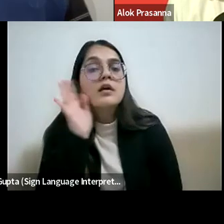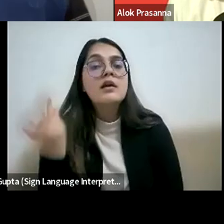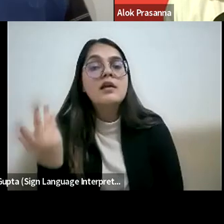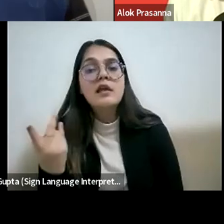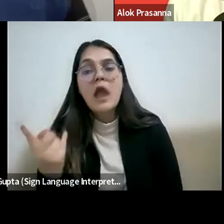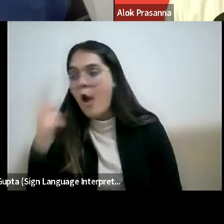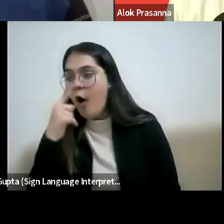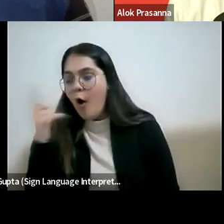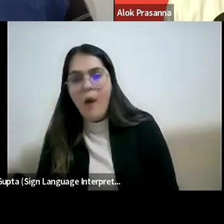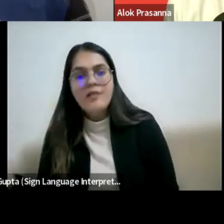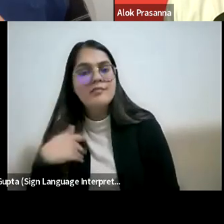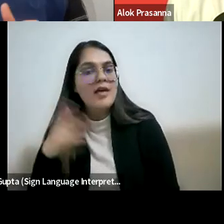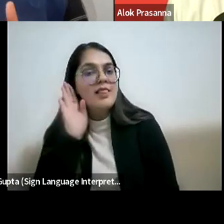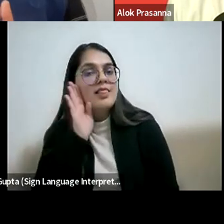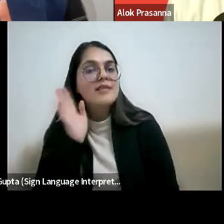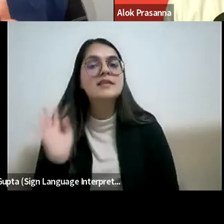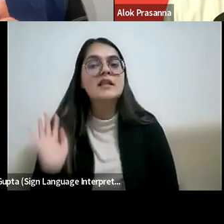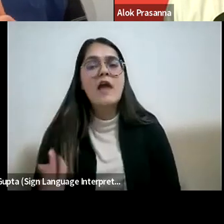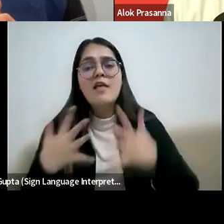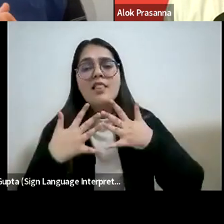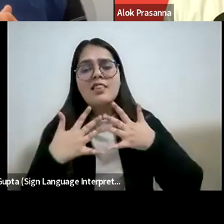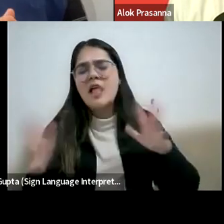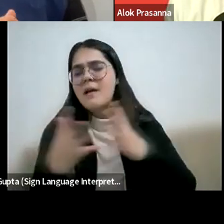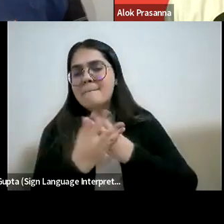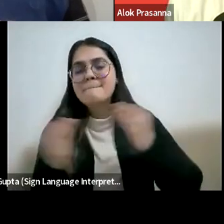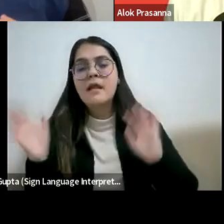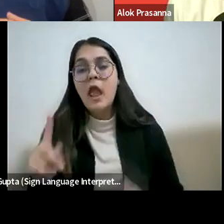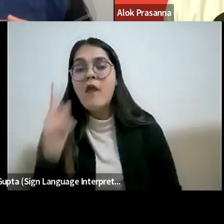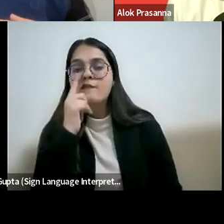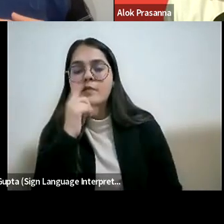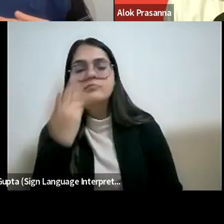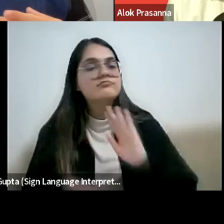working class people, and largely in many of these gatherings, women.